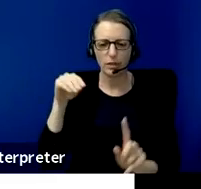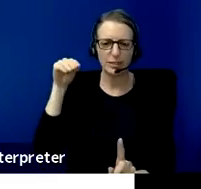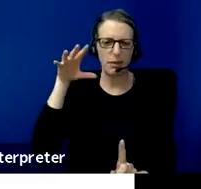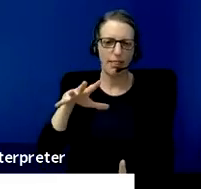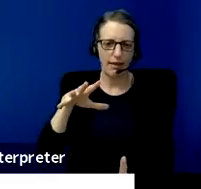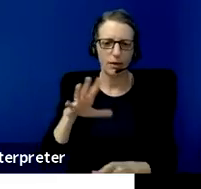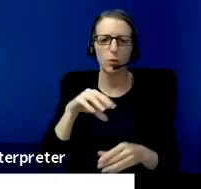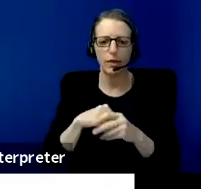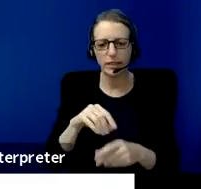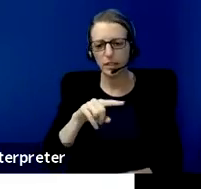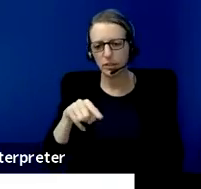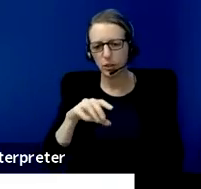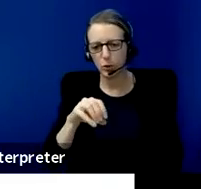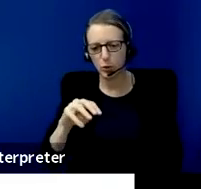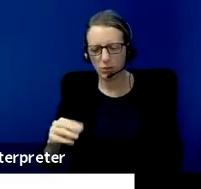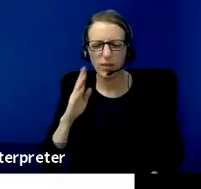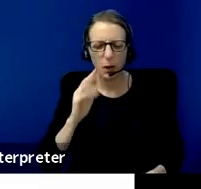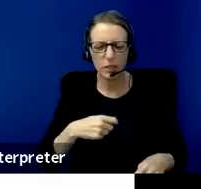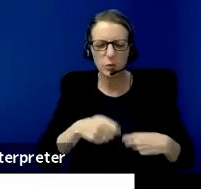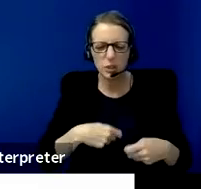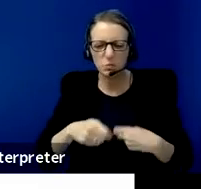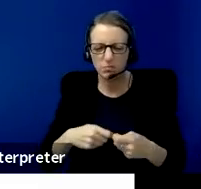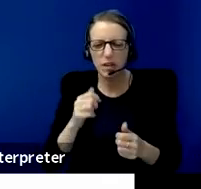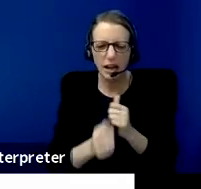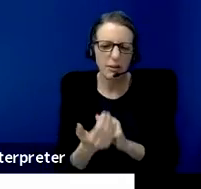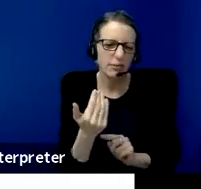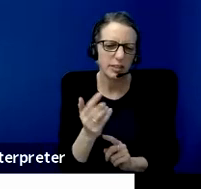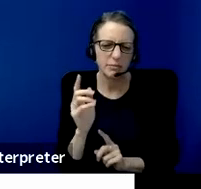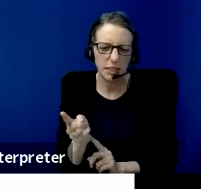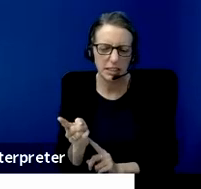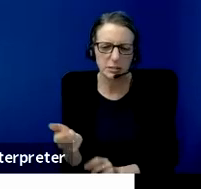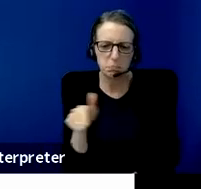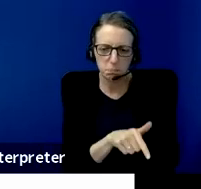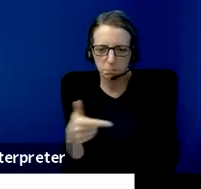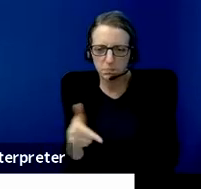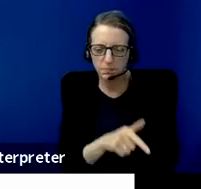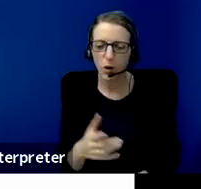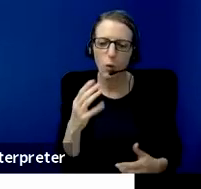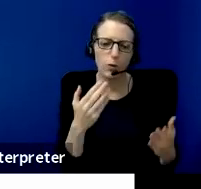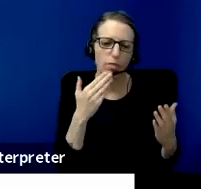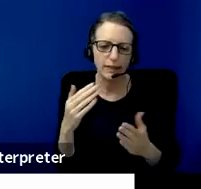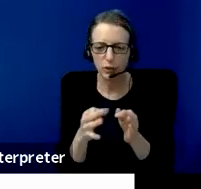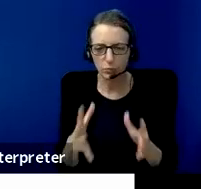within Zoom. They will be switching about every 15 minutes. So we also want to thank them for being here today.